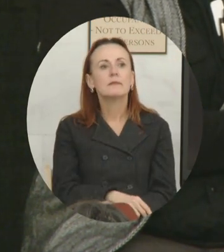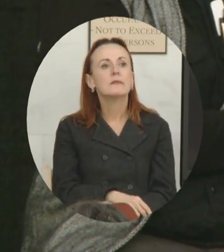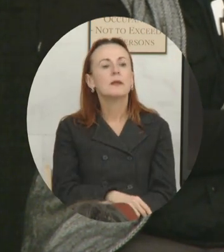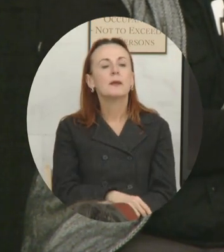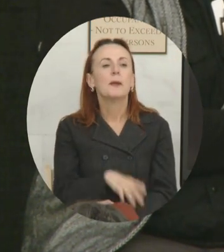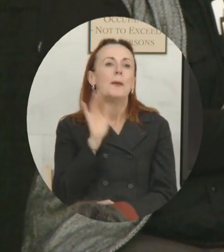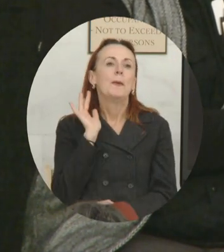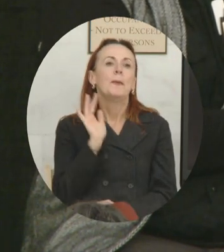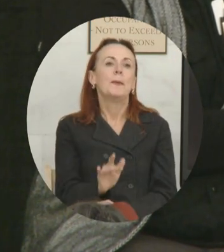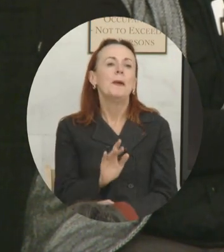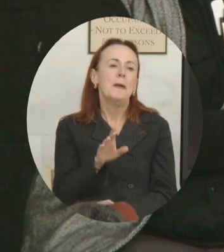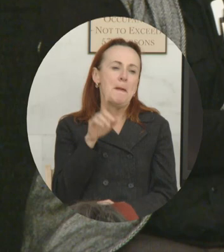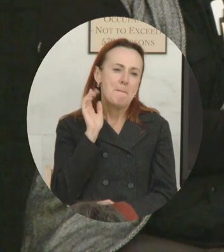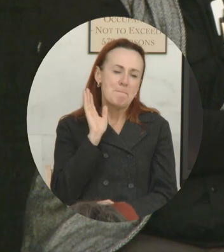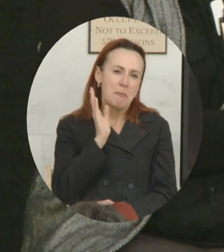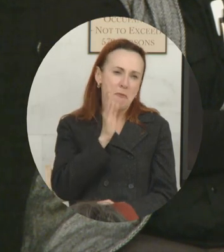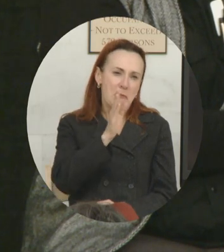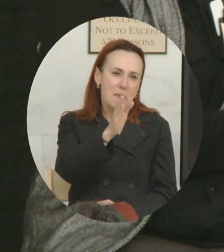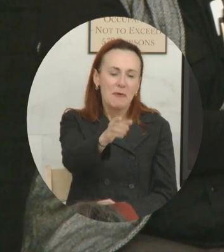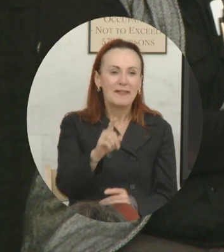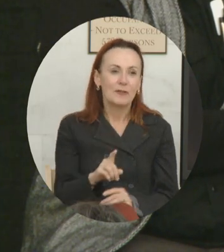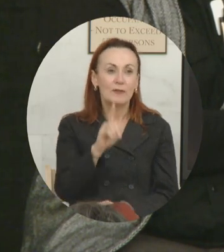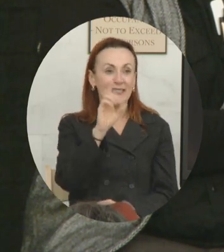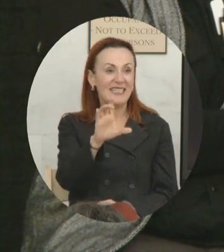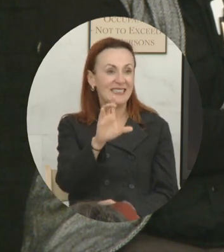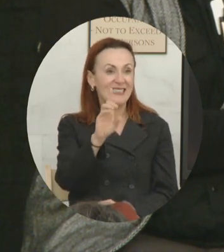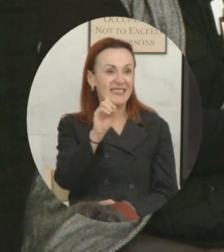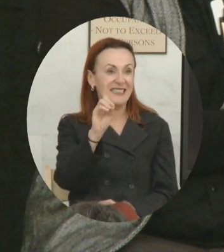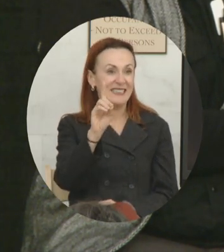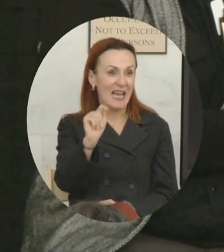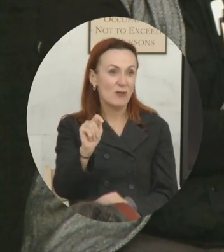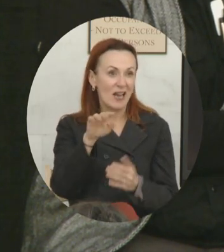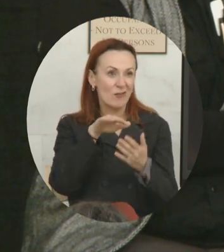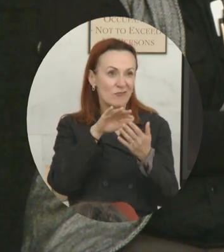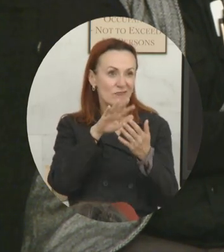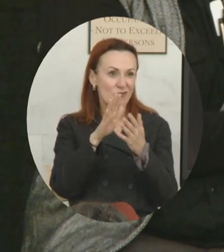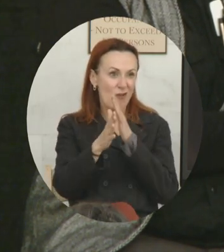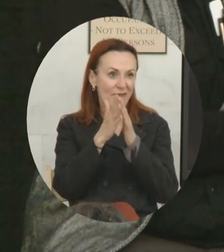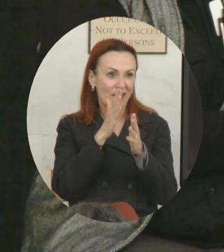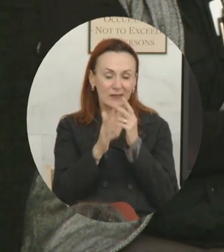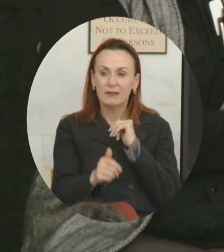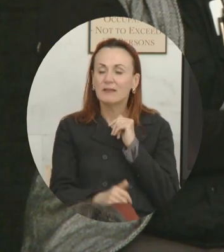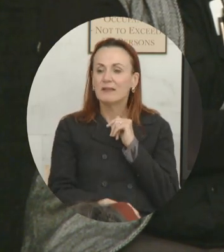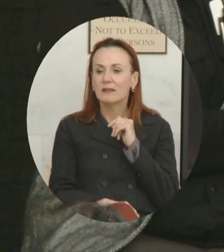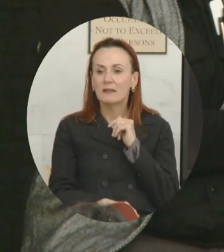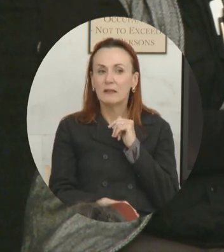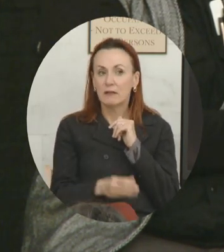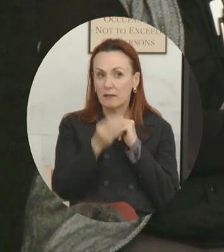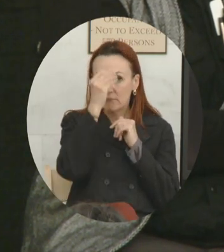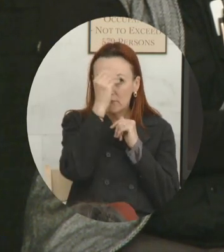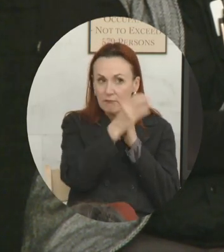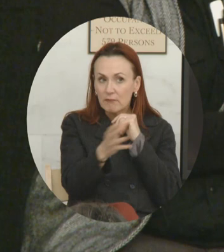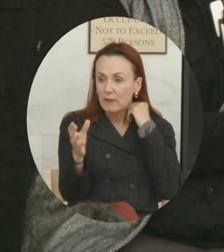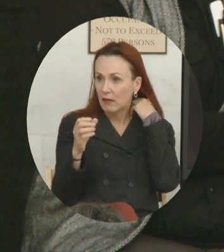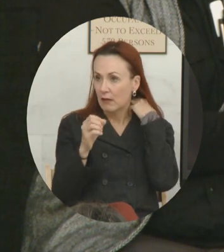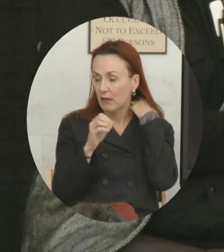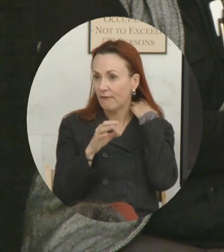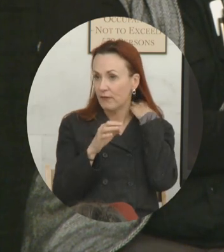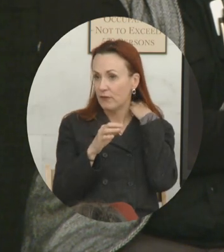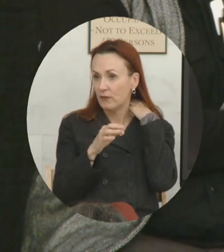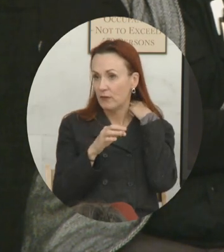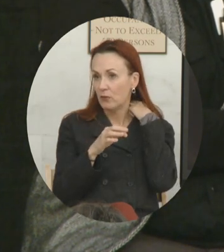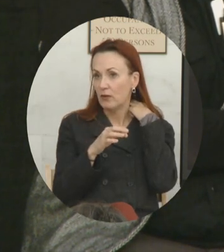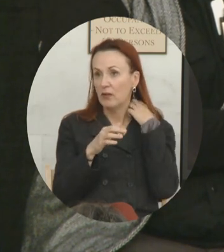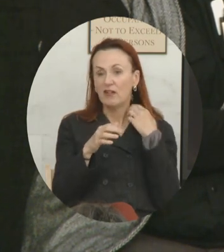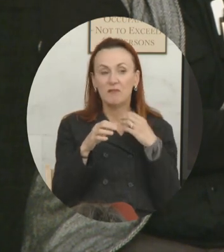our way through downtown traffic, which, as a side note, I will tell you, if you ever have the chance to get a